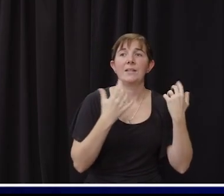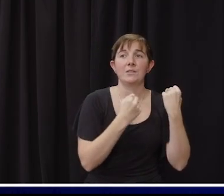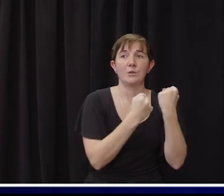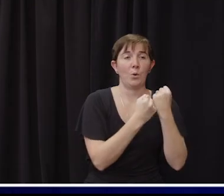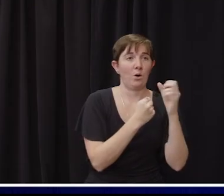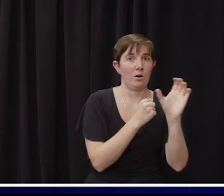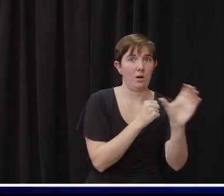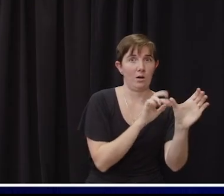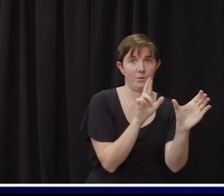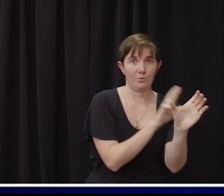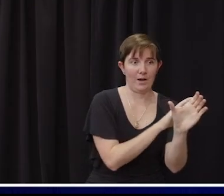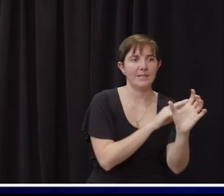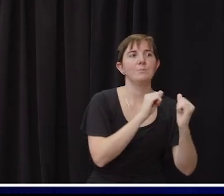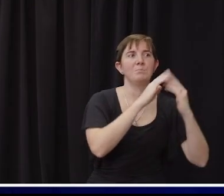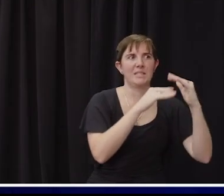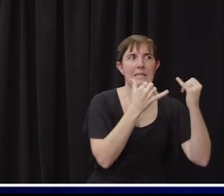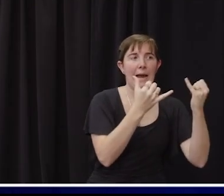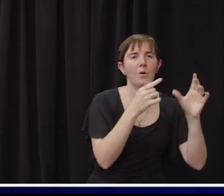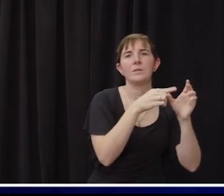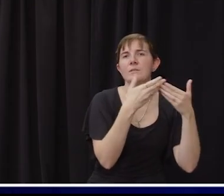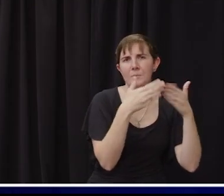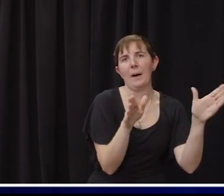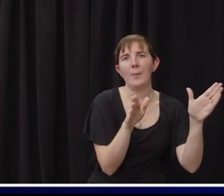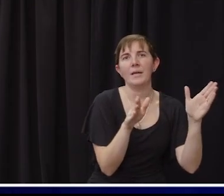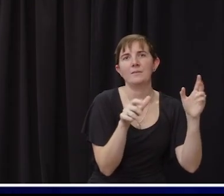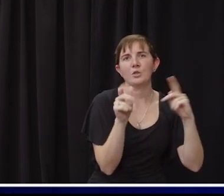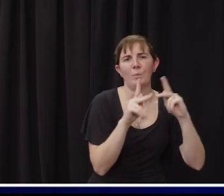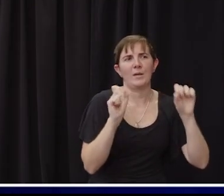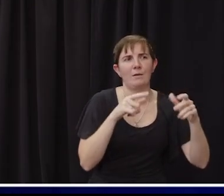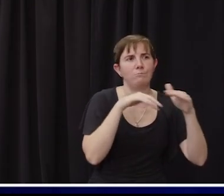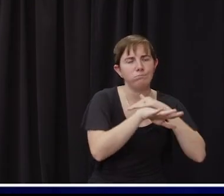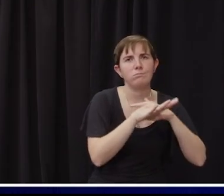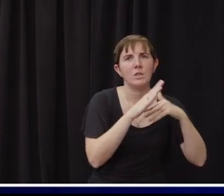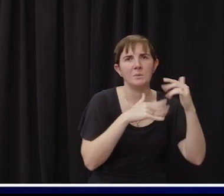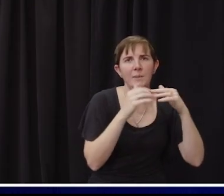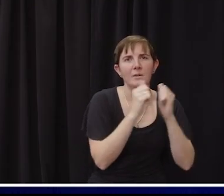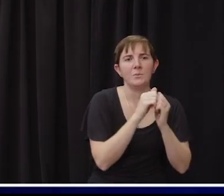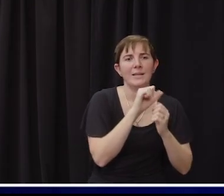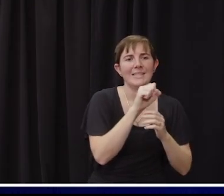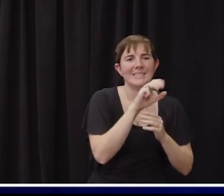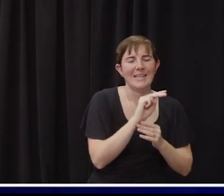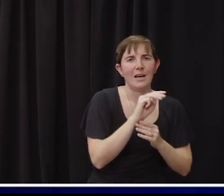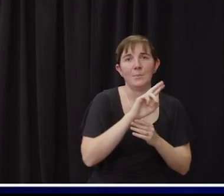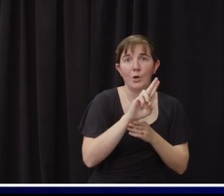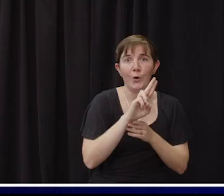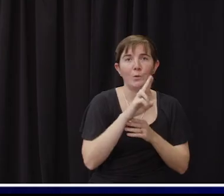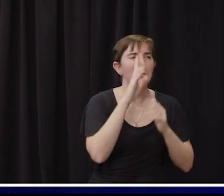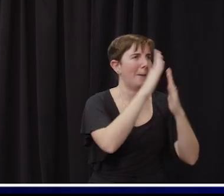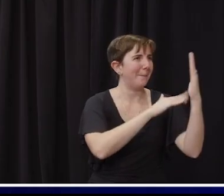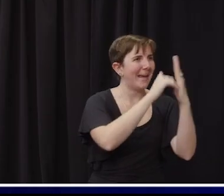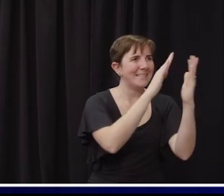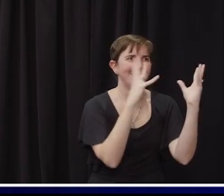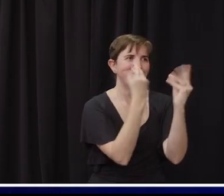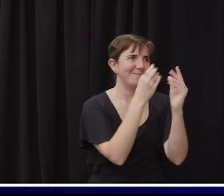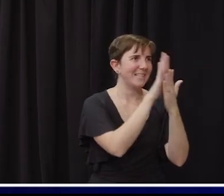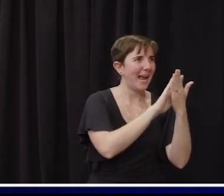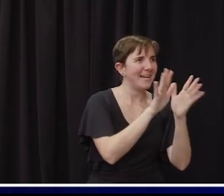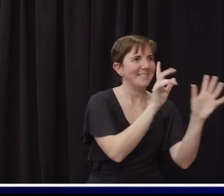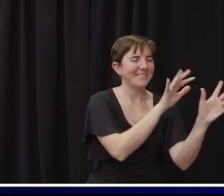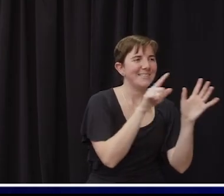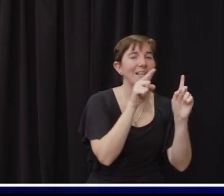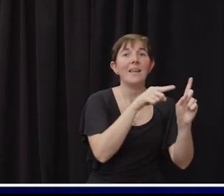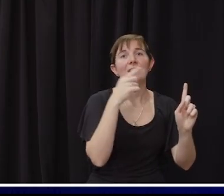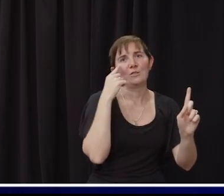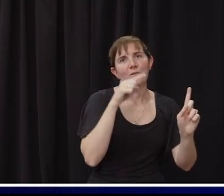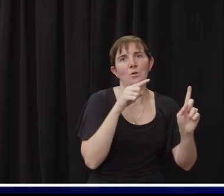being constructed now. This is public, so it's built with CMU. We're gonna paint it, it's gonna be nice, but this is meant to